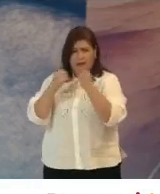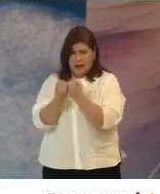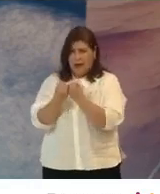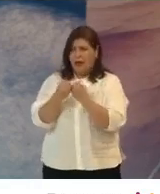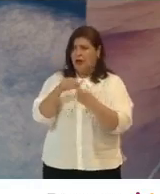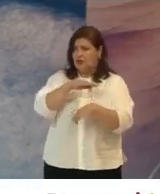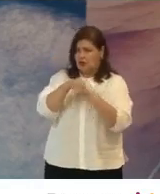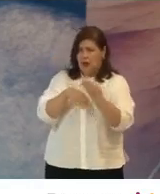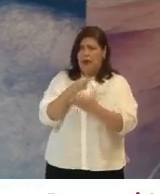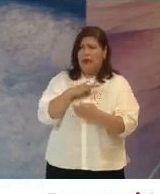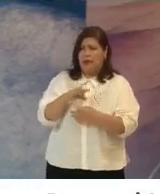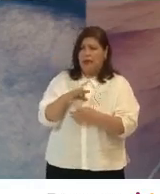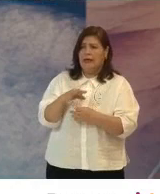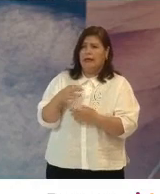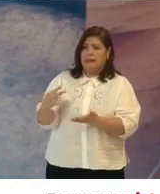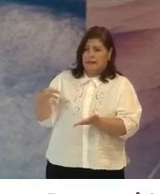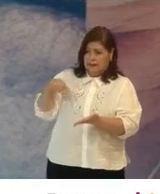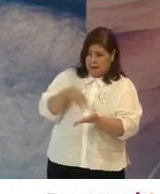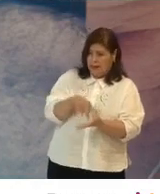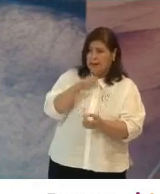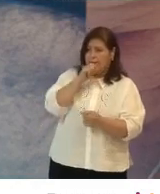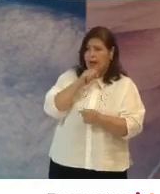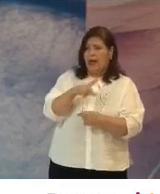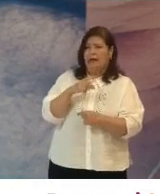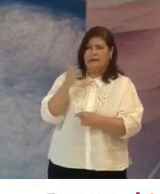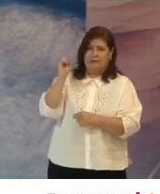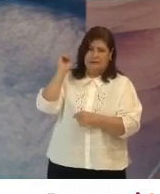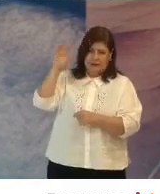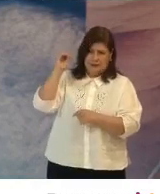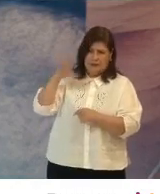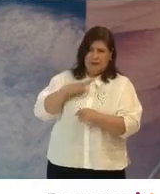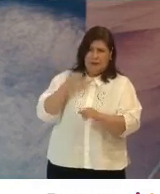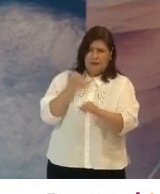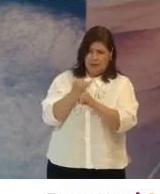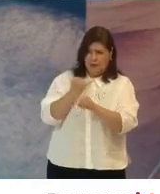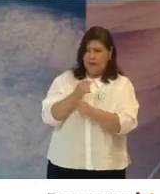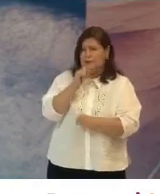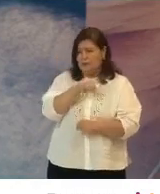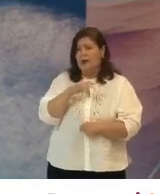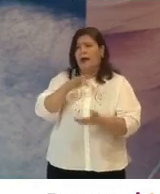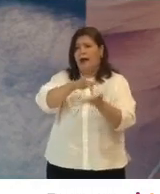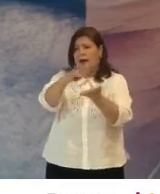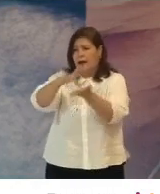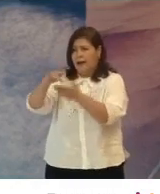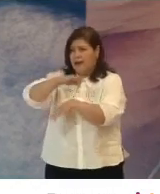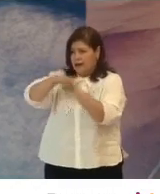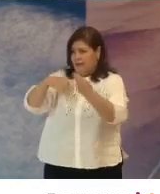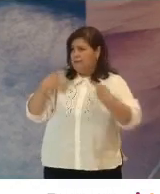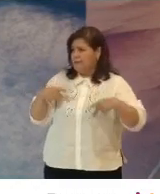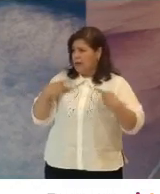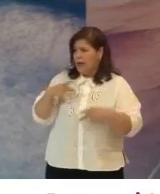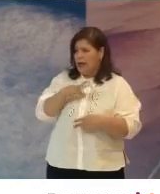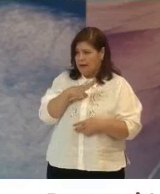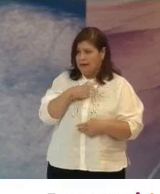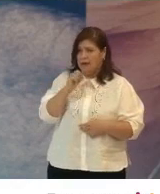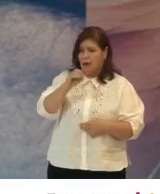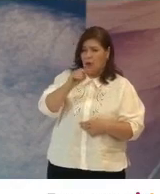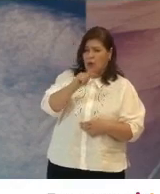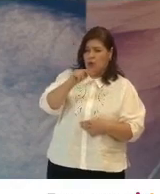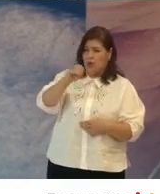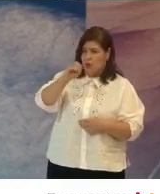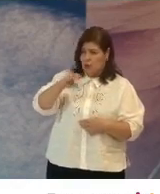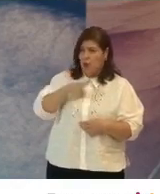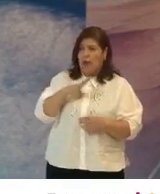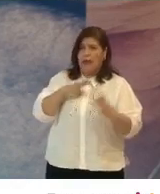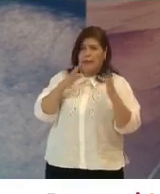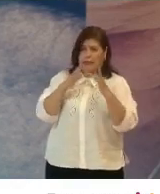acompañan presencial y virtualmente. Gracias a cada uno de ustedes por estar aquí. Otto ya nos acompaña y